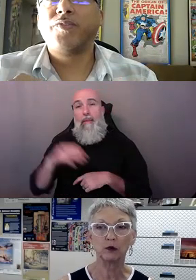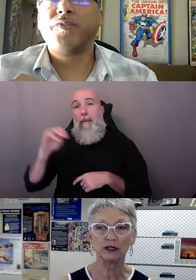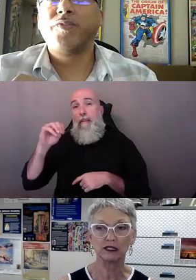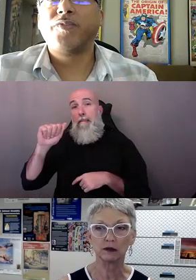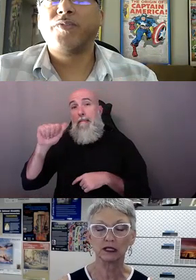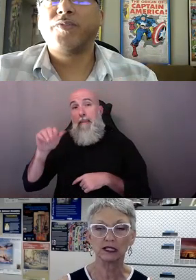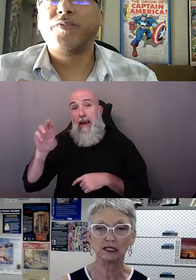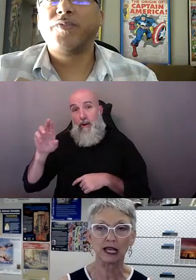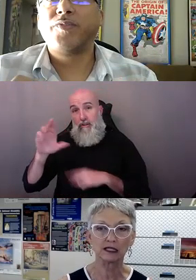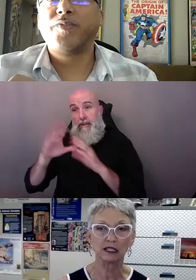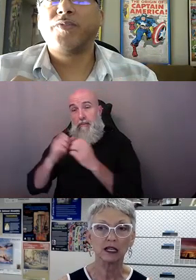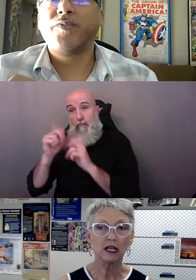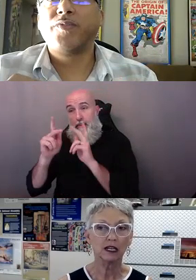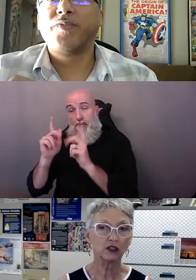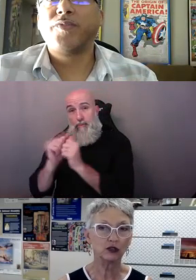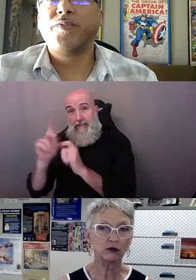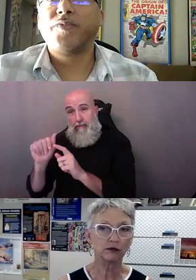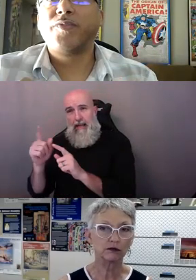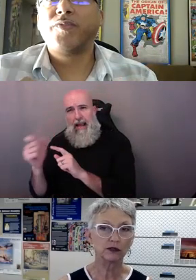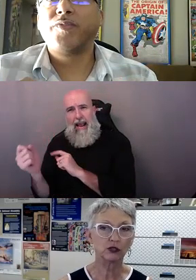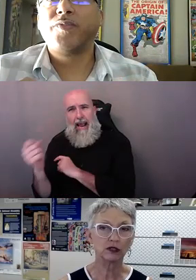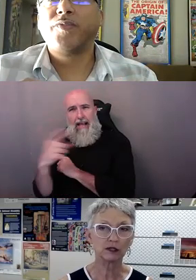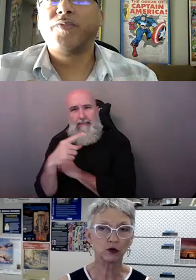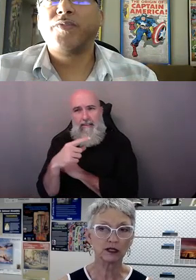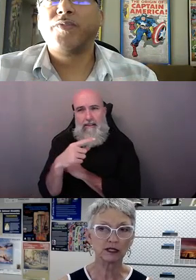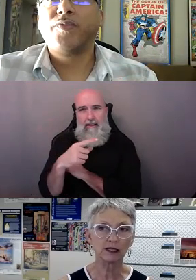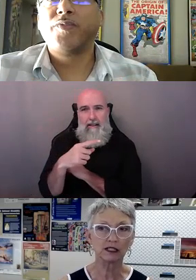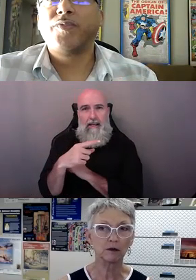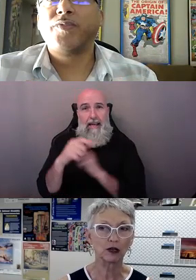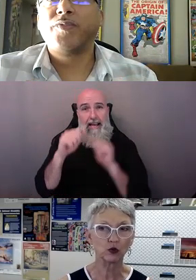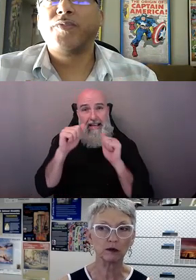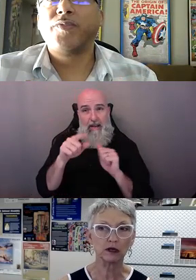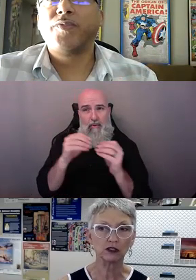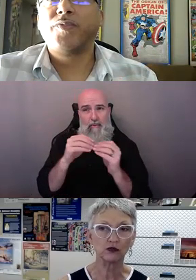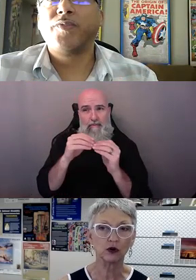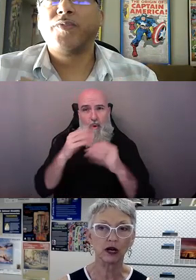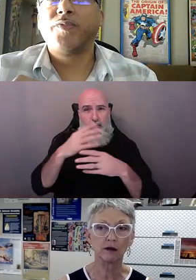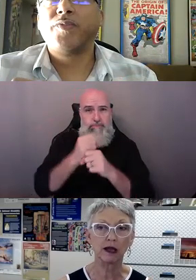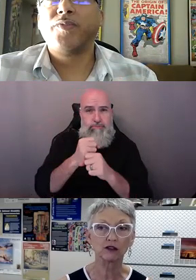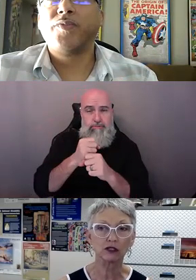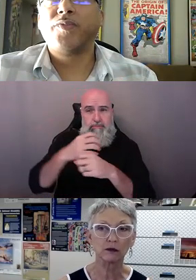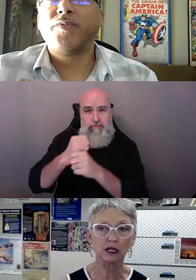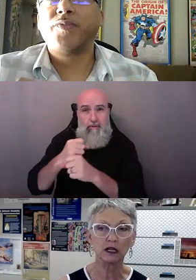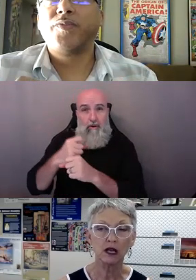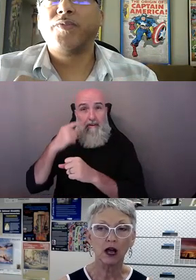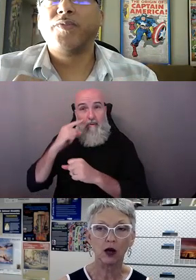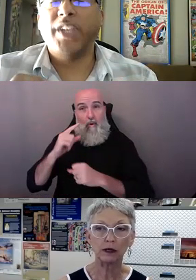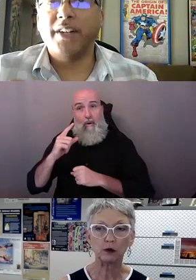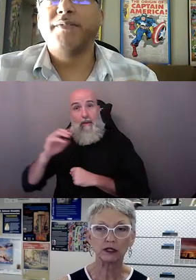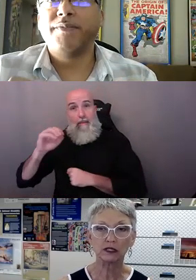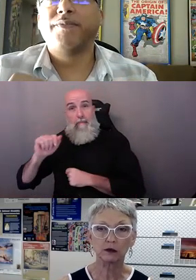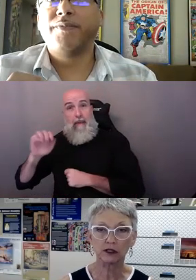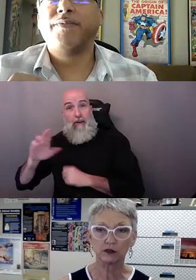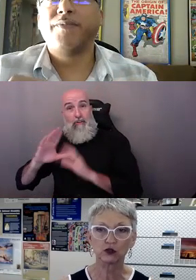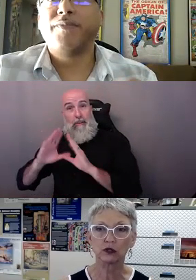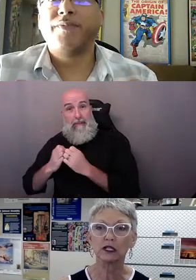on people with disabilities is asking, can you do this more concisely in about 20 minutes for a mayor's committee on yeah, people